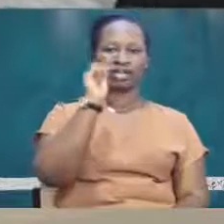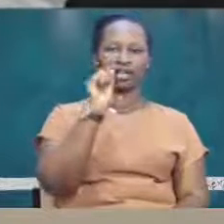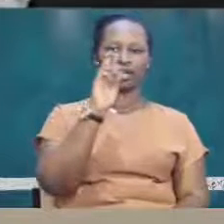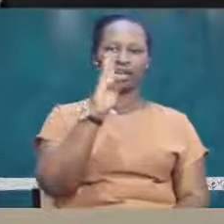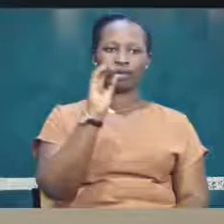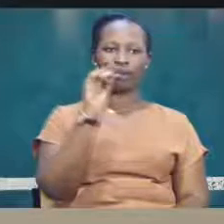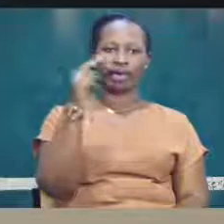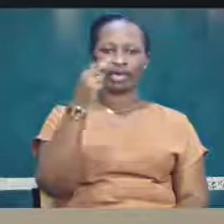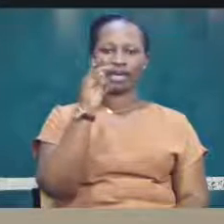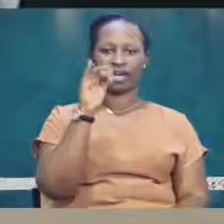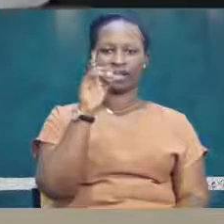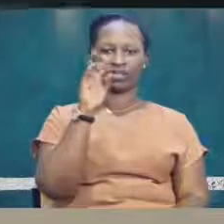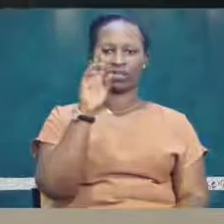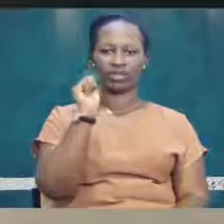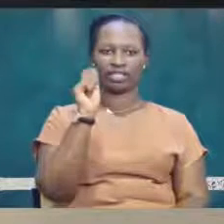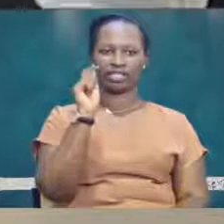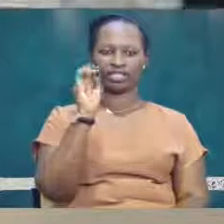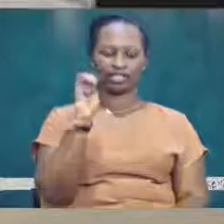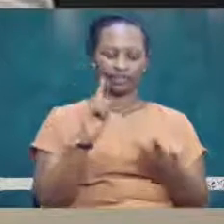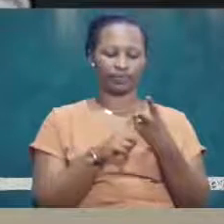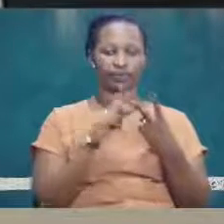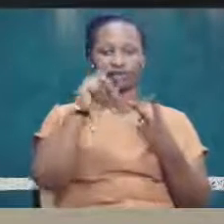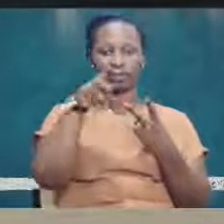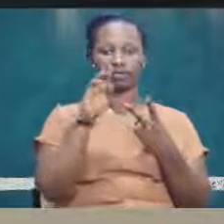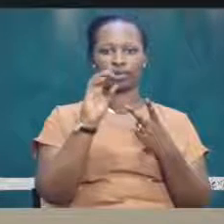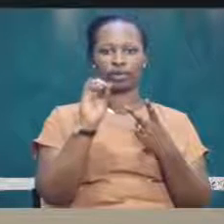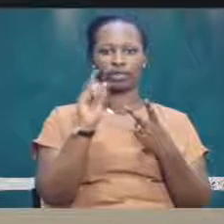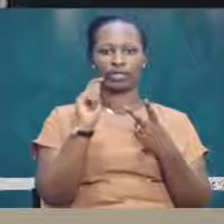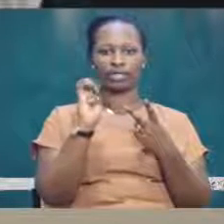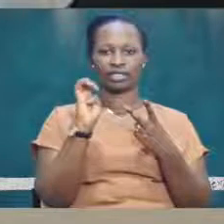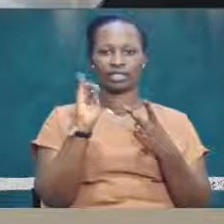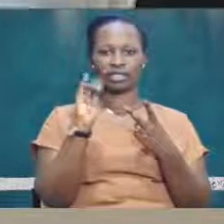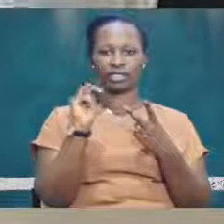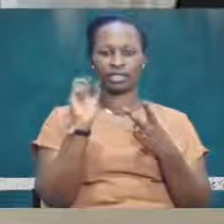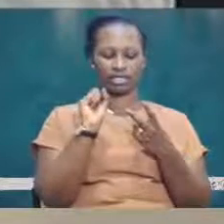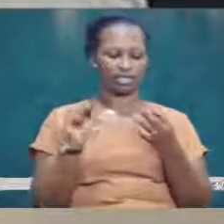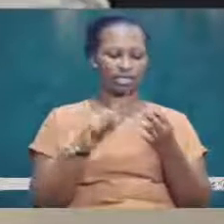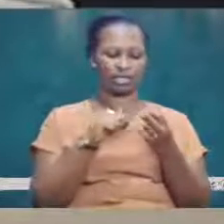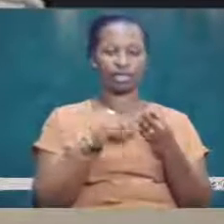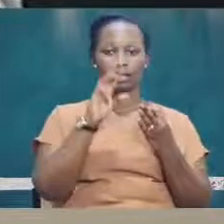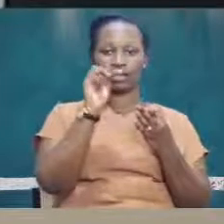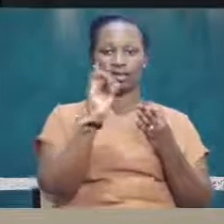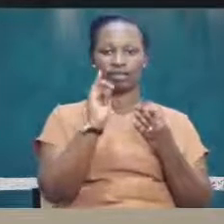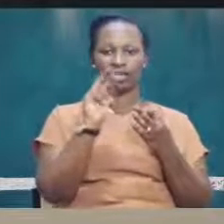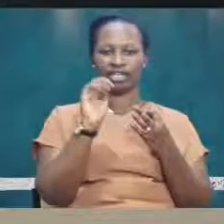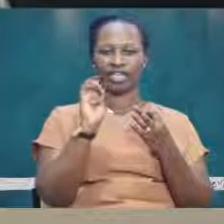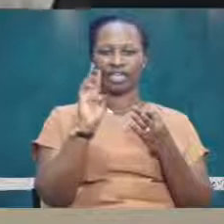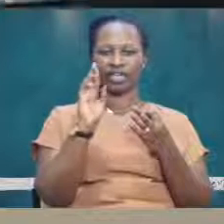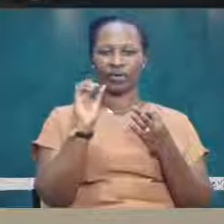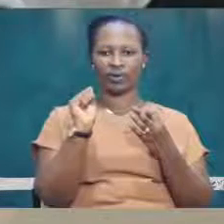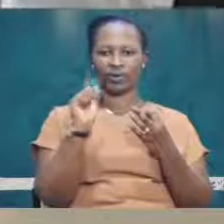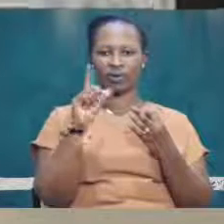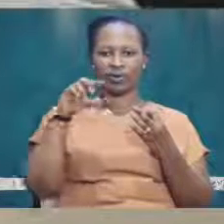carbohydrates, we have proteins, we have mineral salts, we